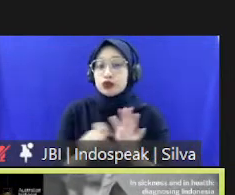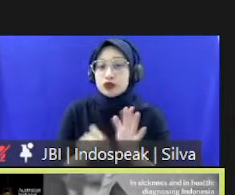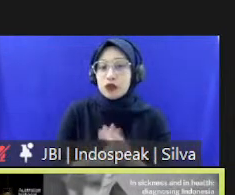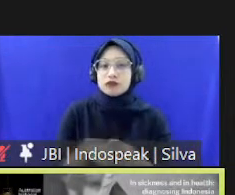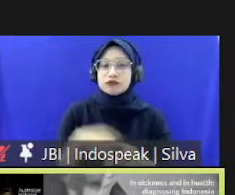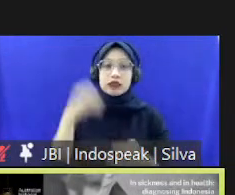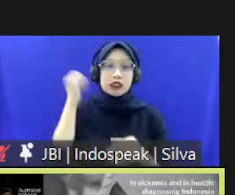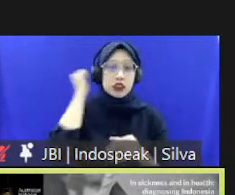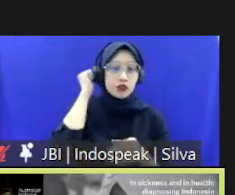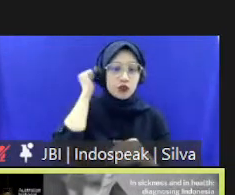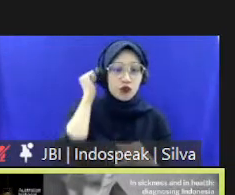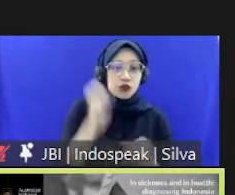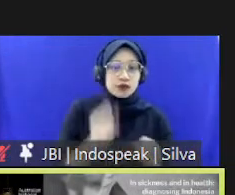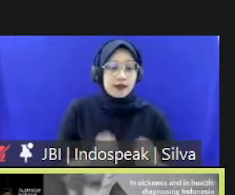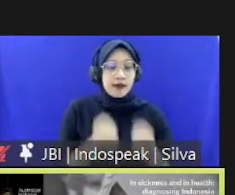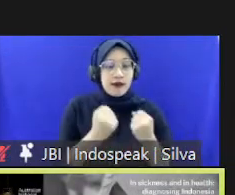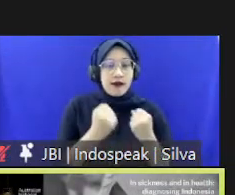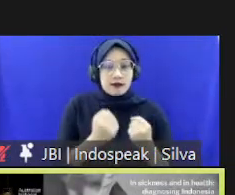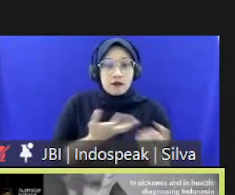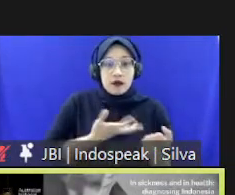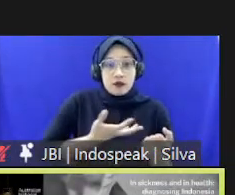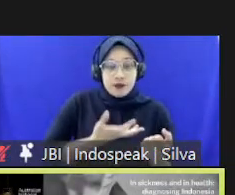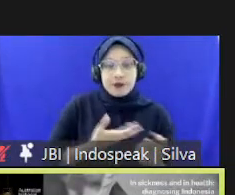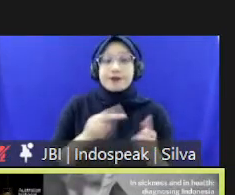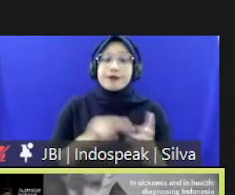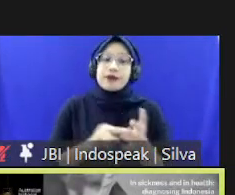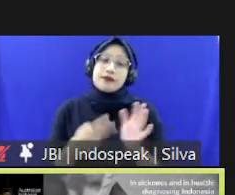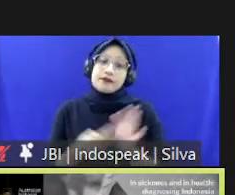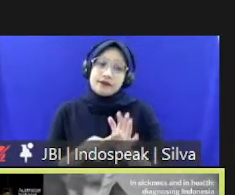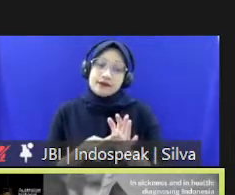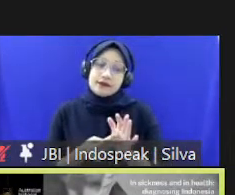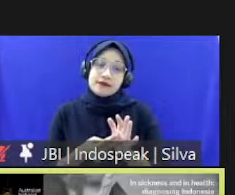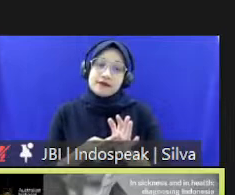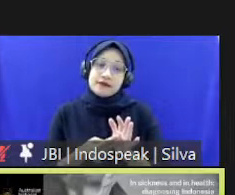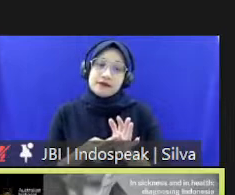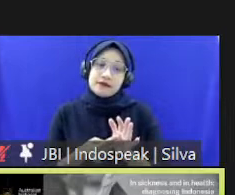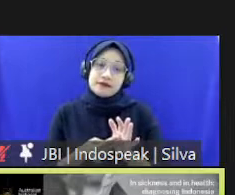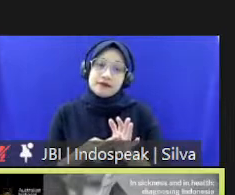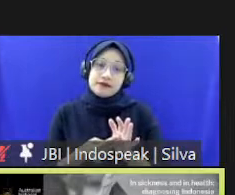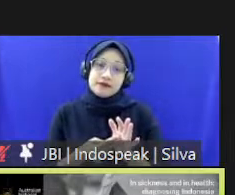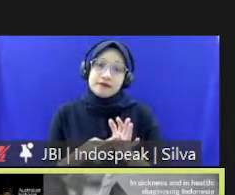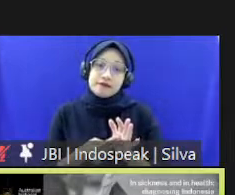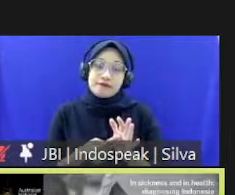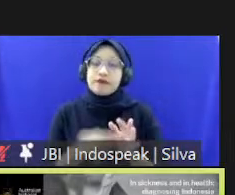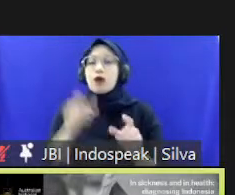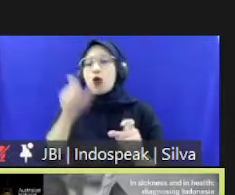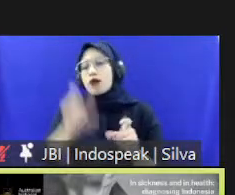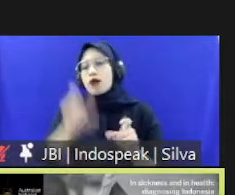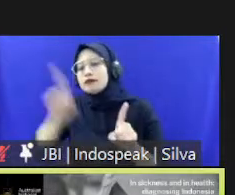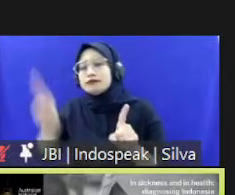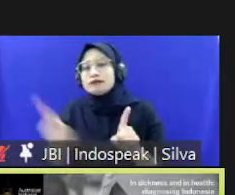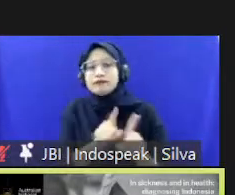So maternal health cannot stand alone, and that it has to be kind of like concern for everyone else.